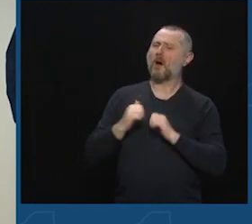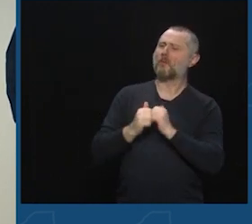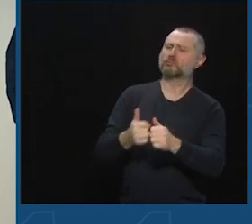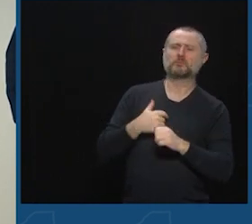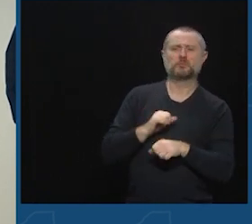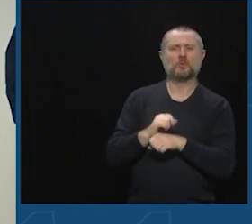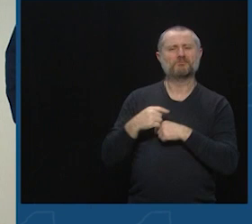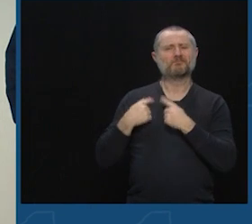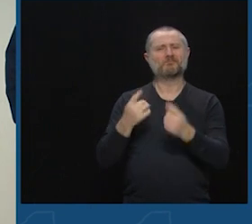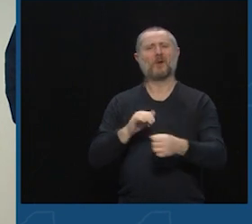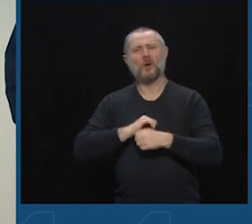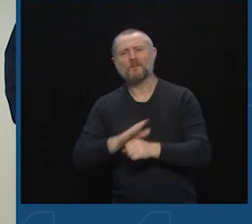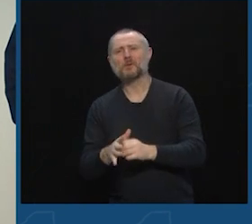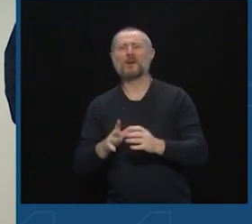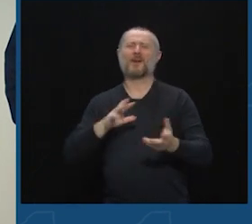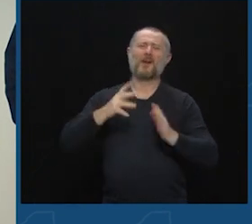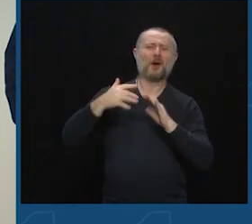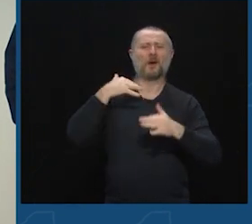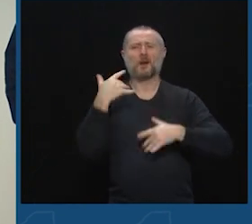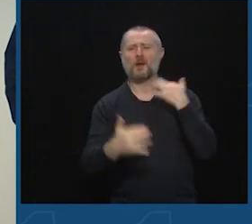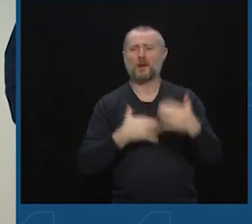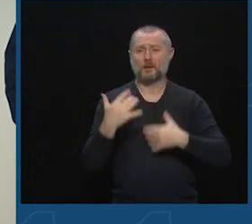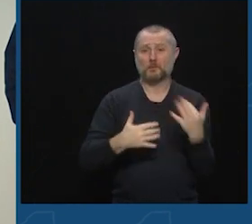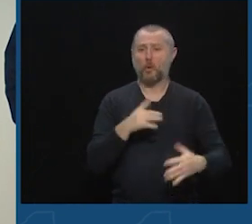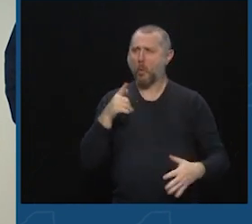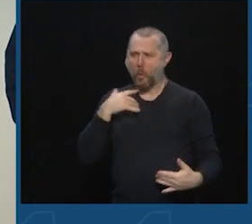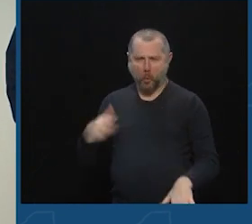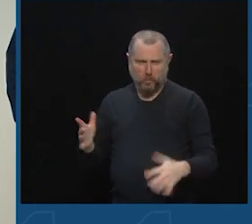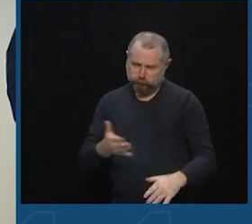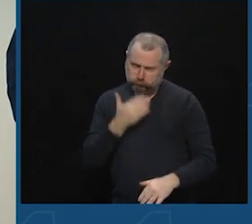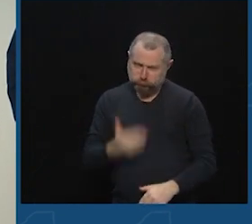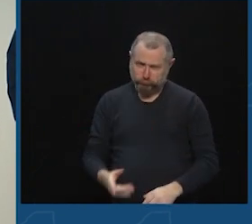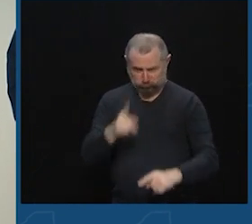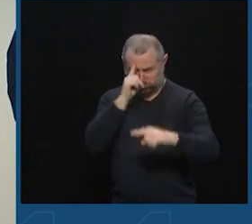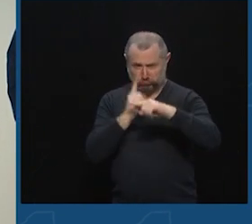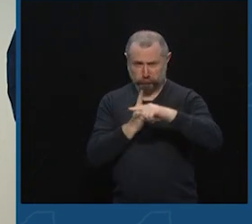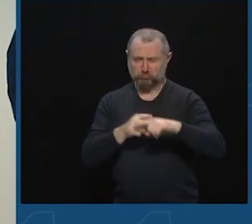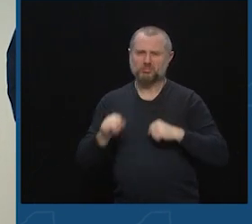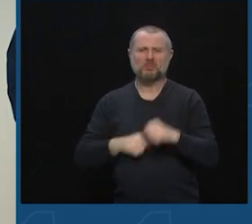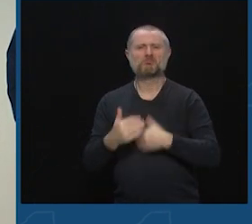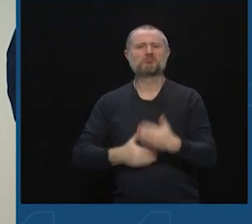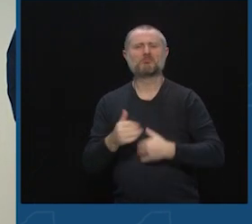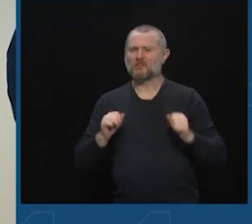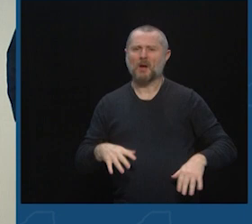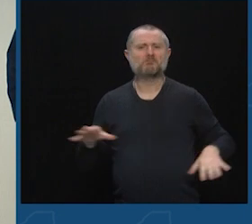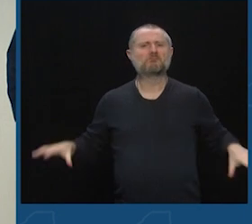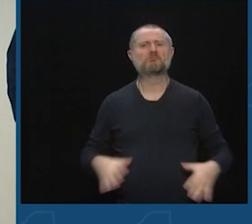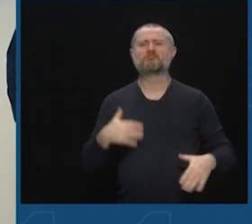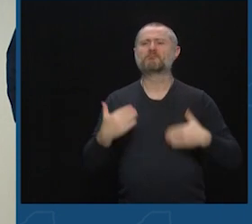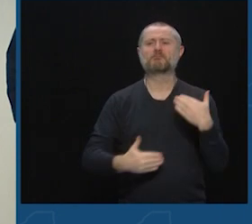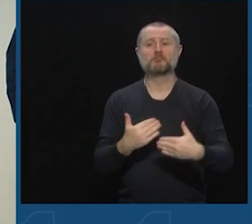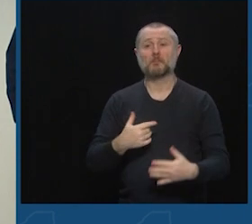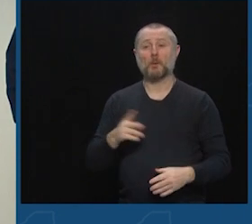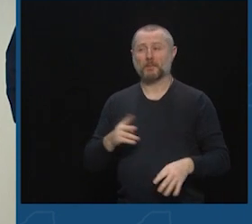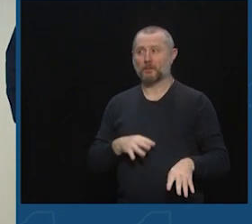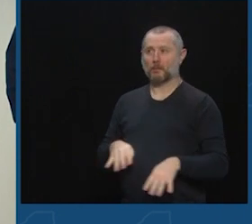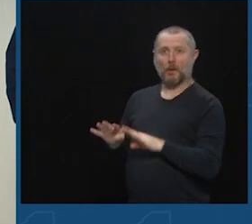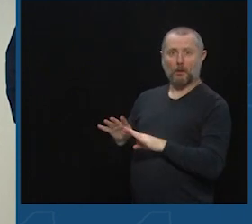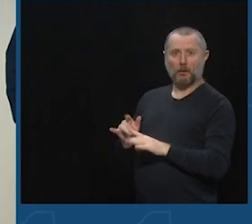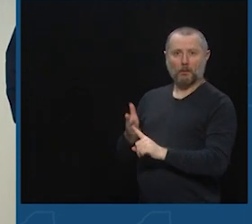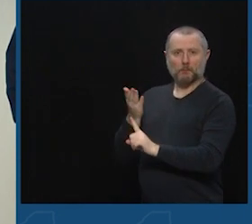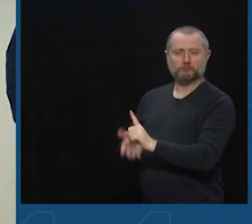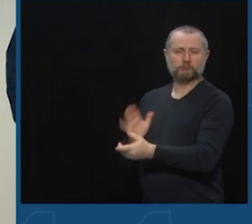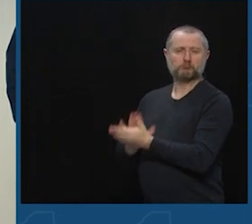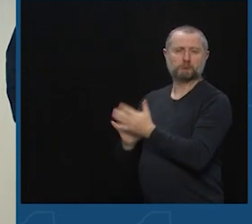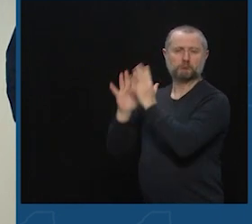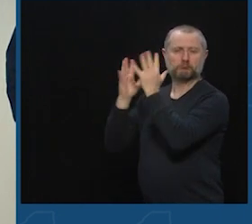but he just has that can-do attitude that is contagious and gives the confidence to all the constituents. So again, I want to thank my